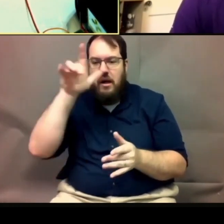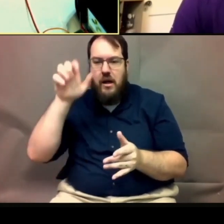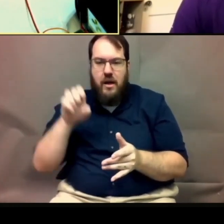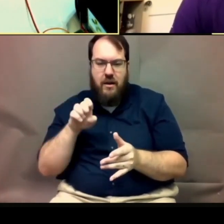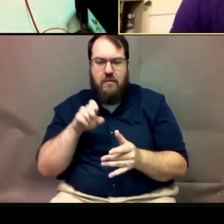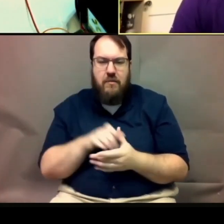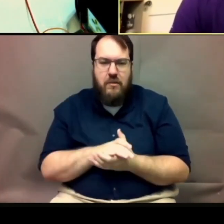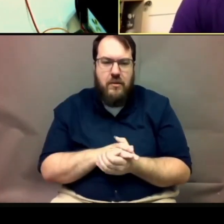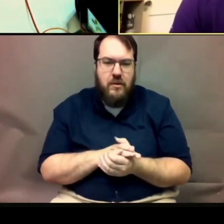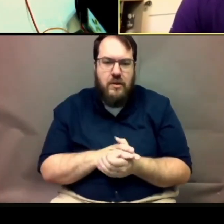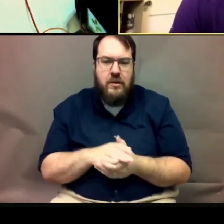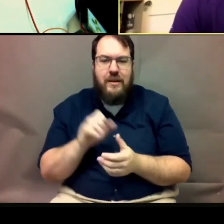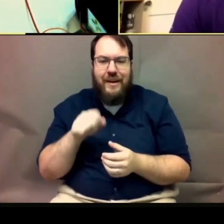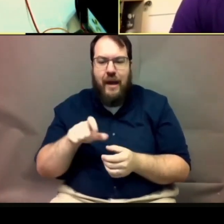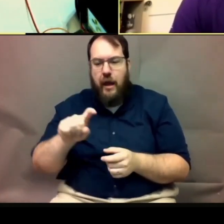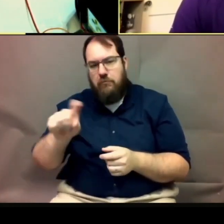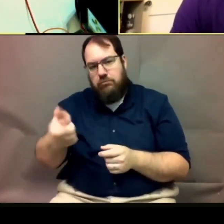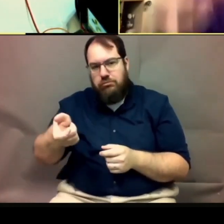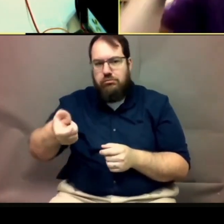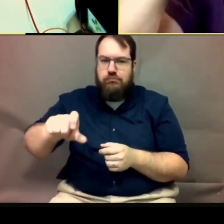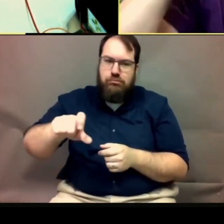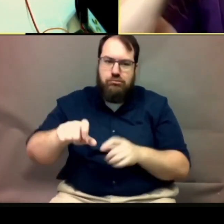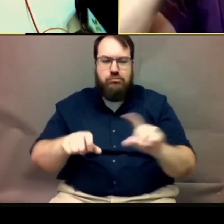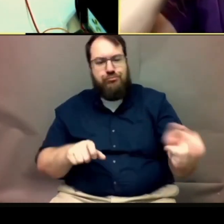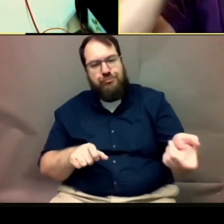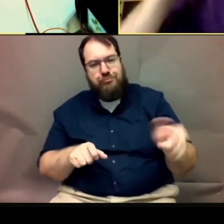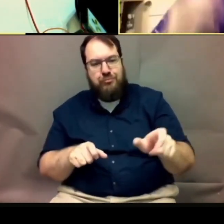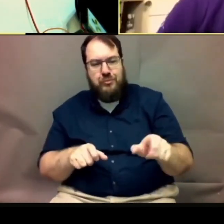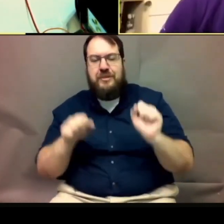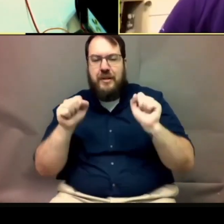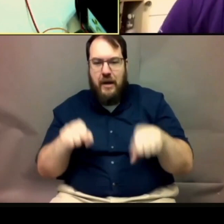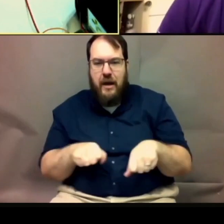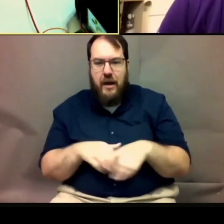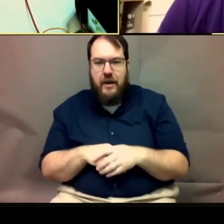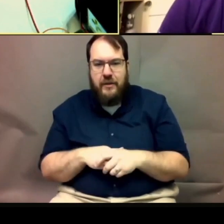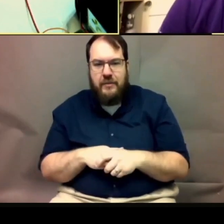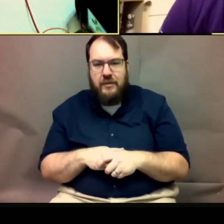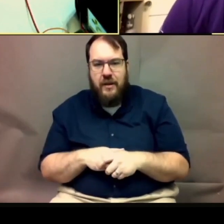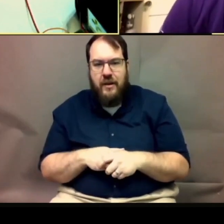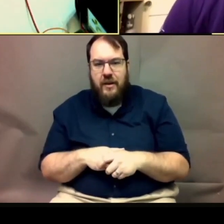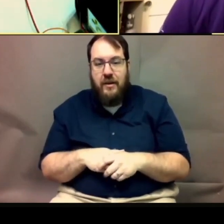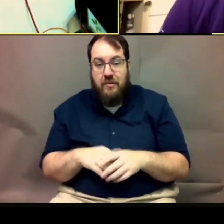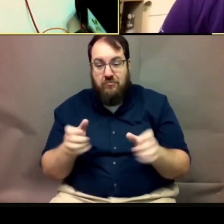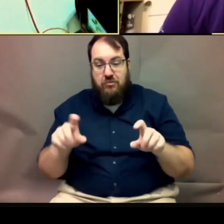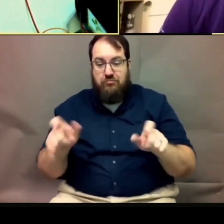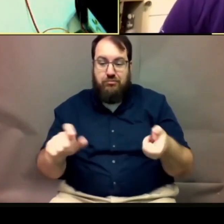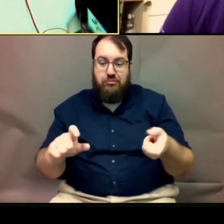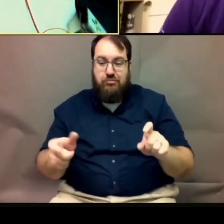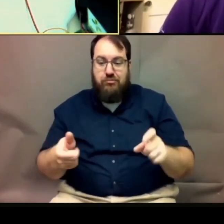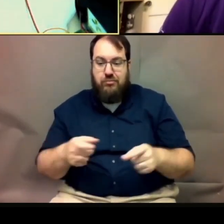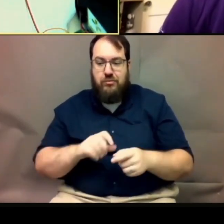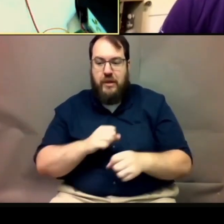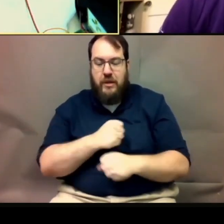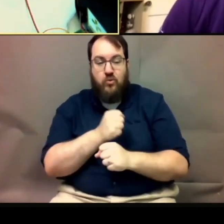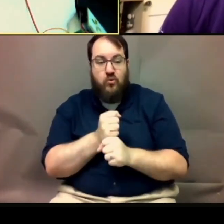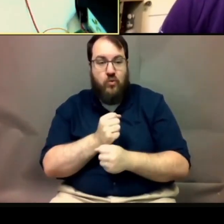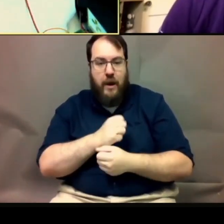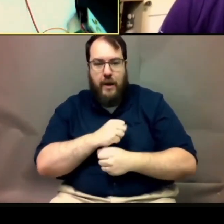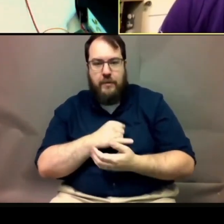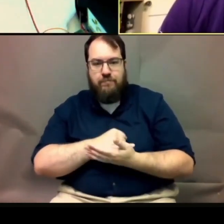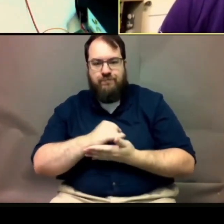dials, Whoa. when you turn the dials, it draws. What's in those dials, Colleen? Do do do do